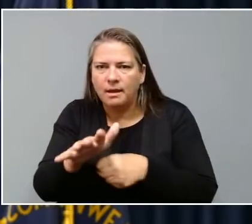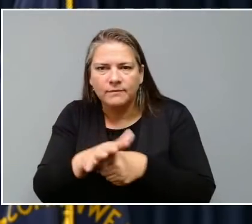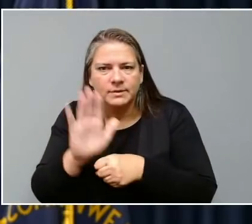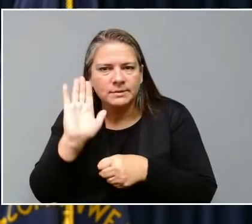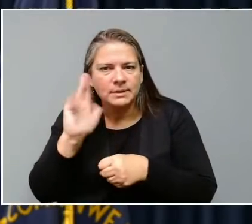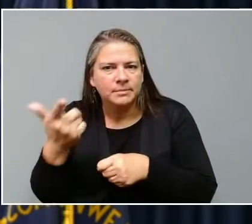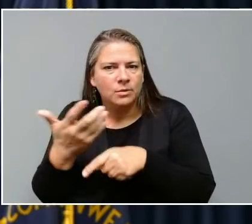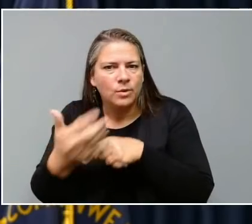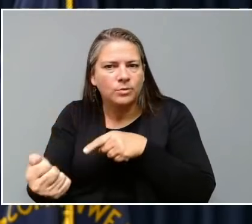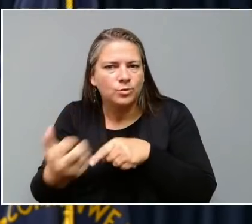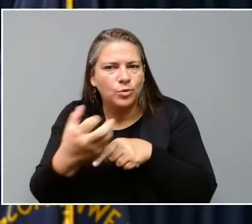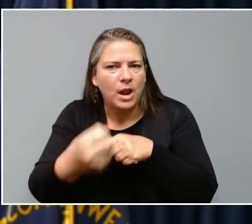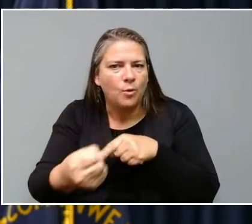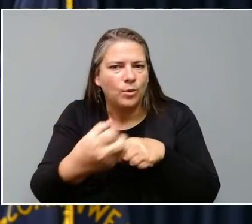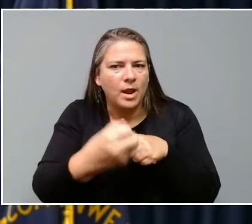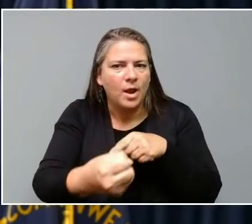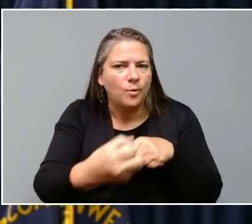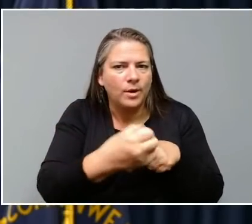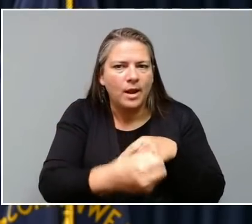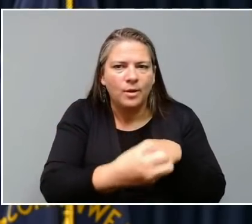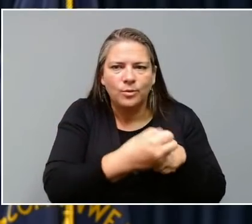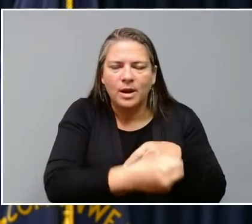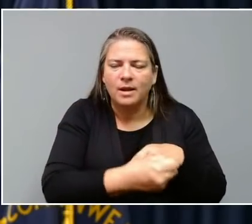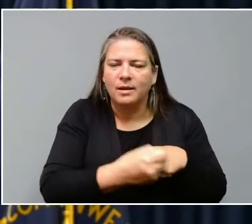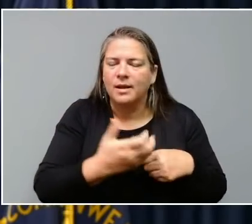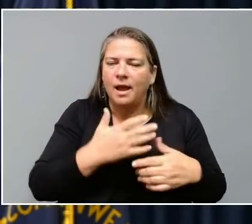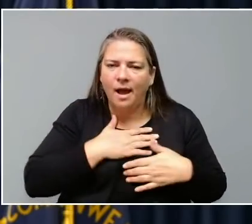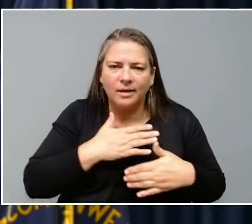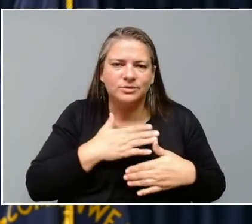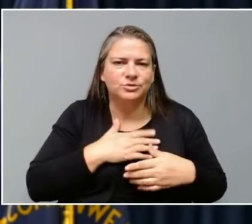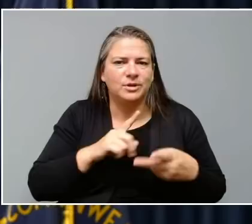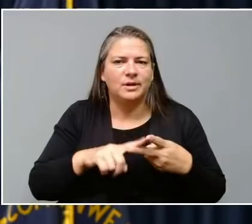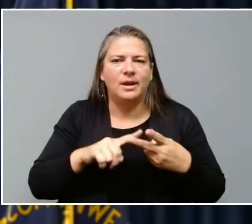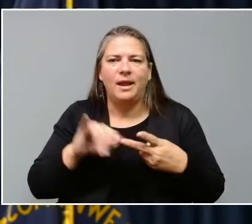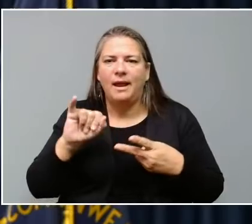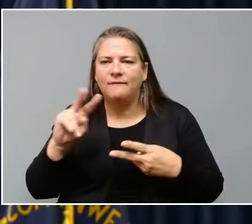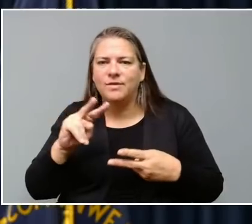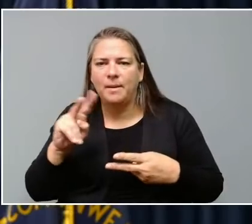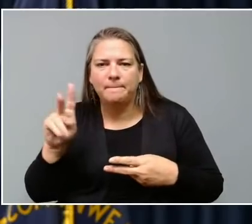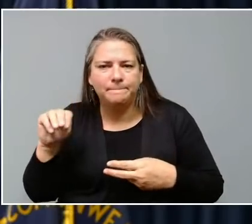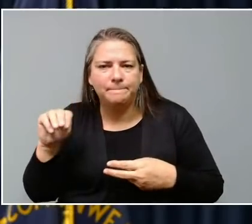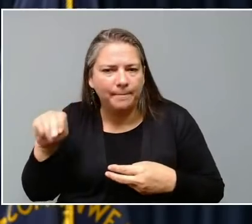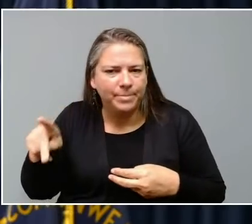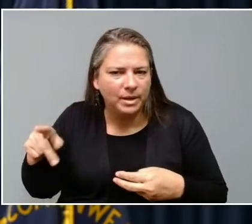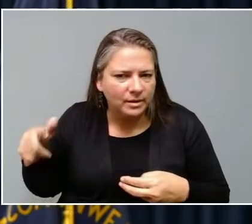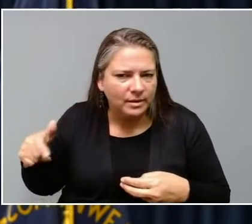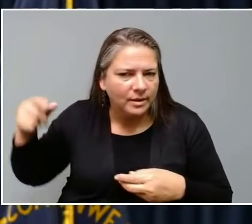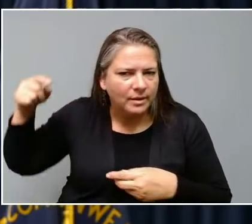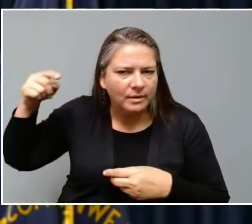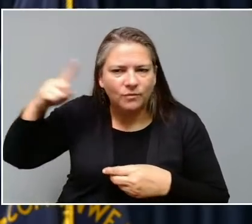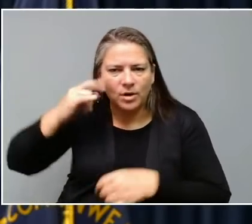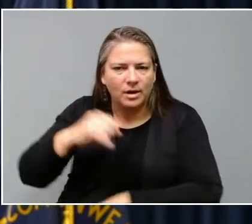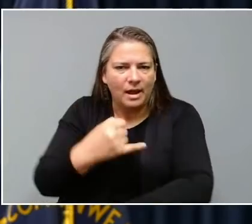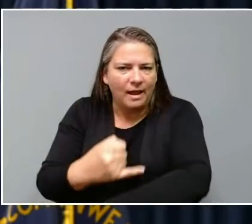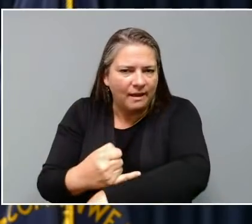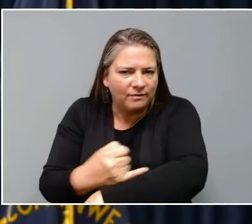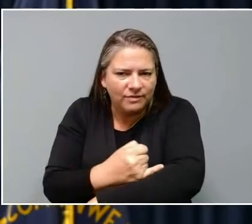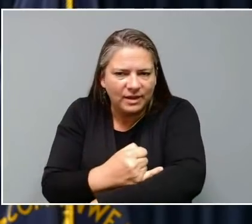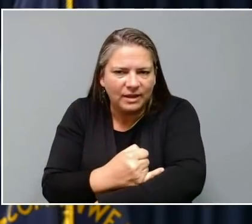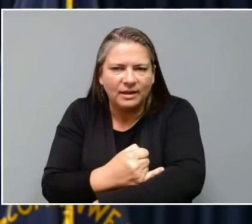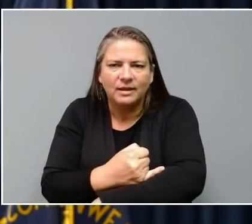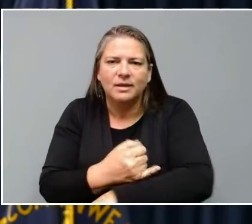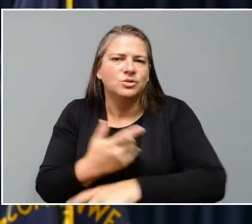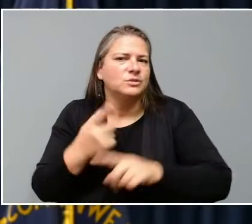antibodies or the oxygen or some individual things for COVID patients. Twin Lake Regional Medical Center.